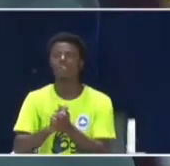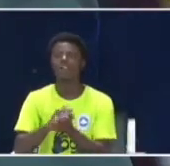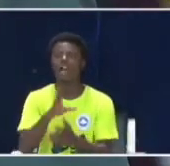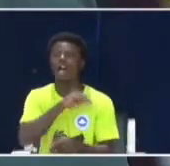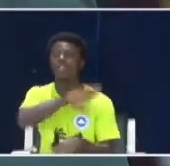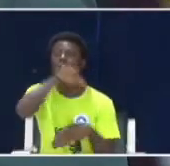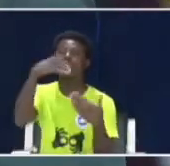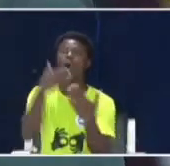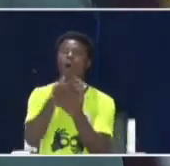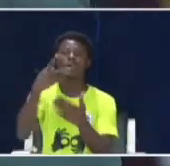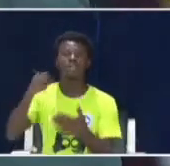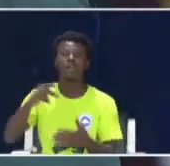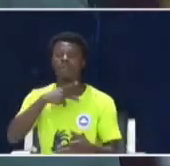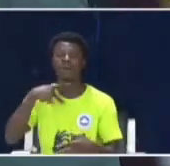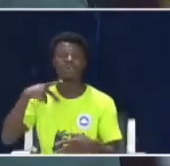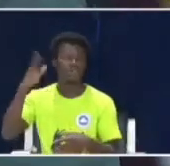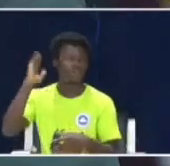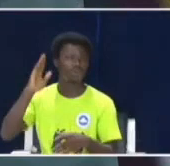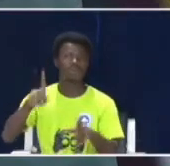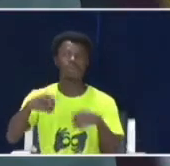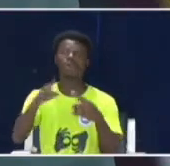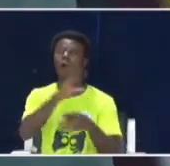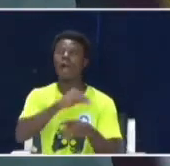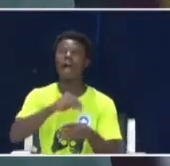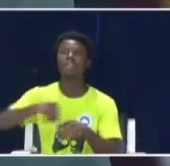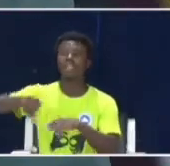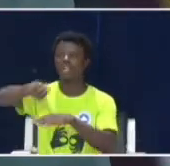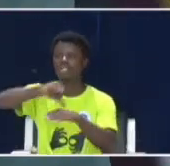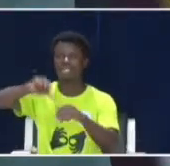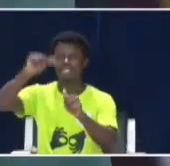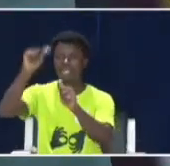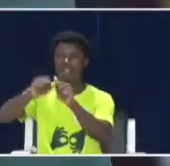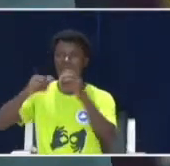pastors will go ahead and anoint the congregation.